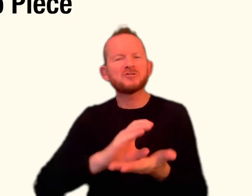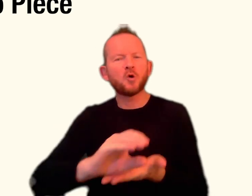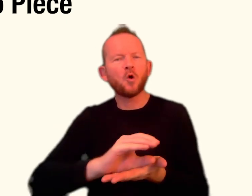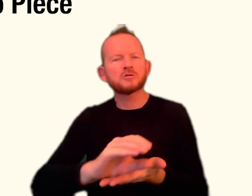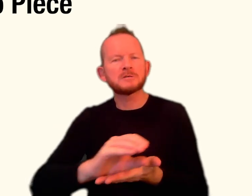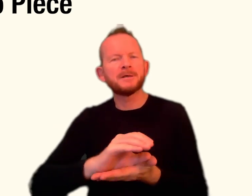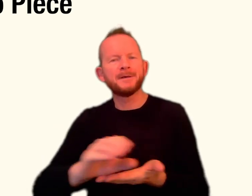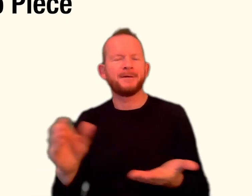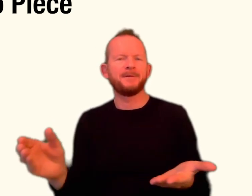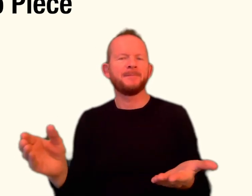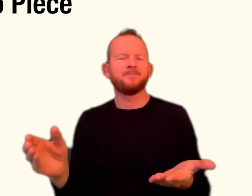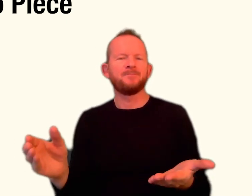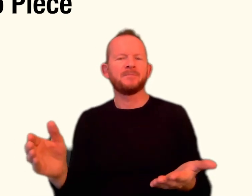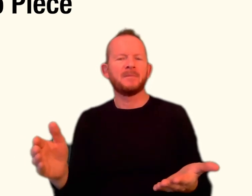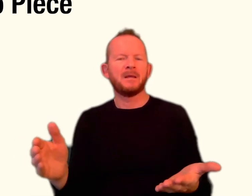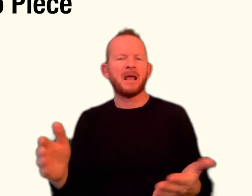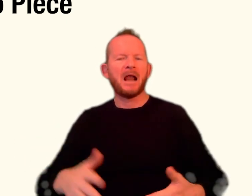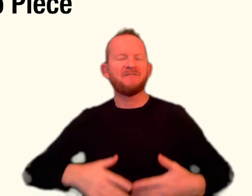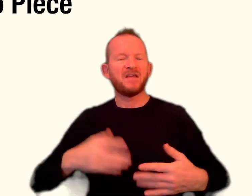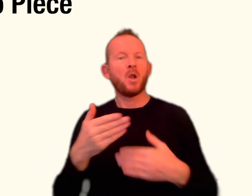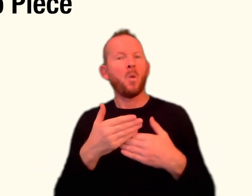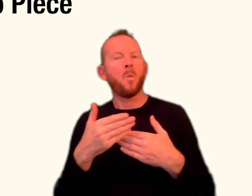that whilst the